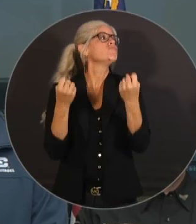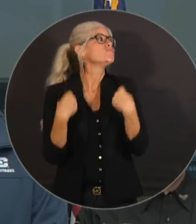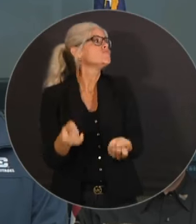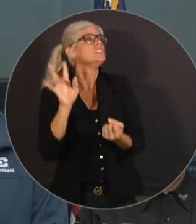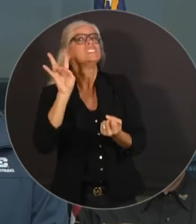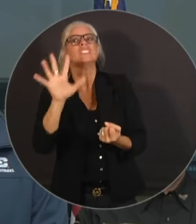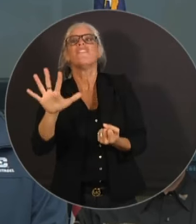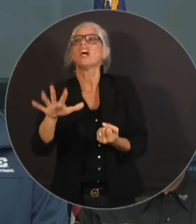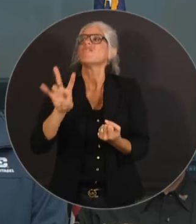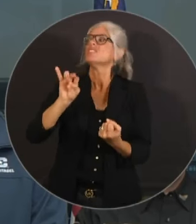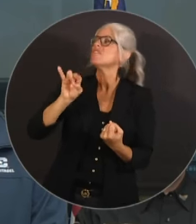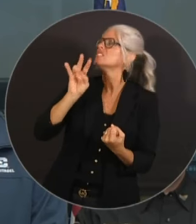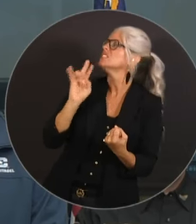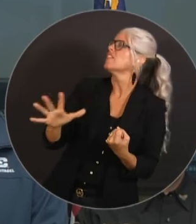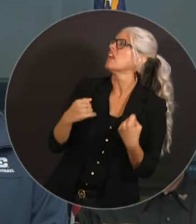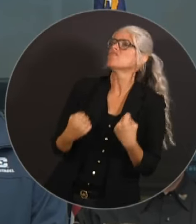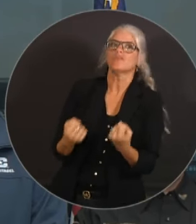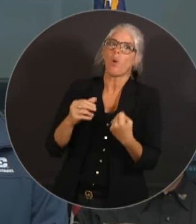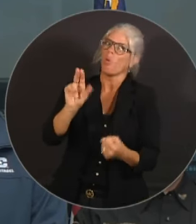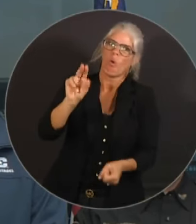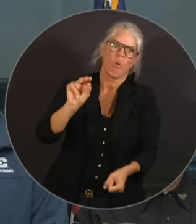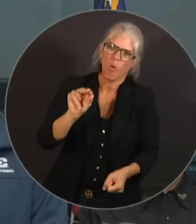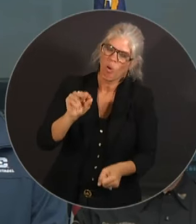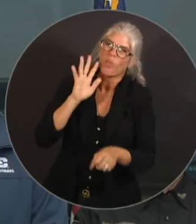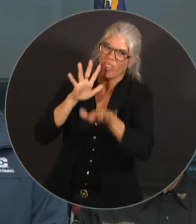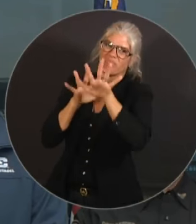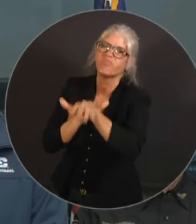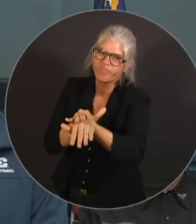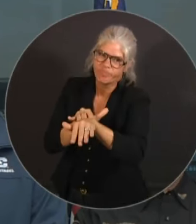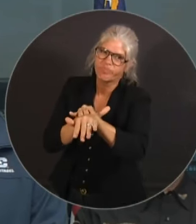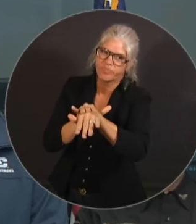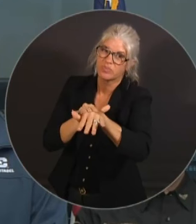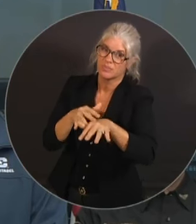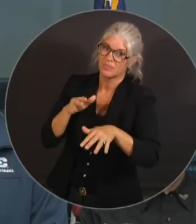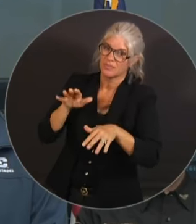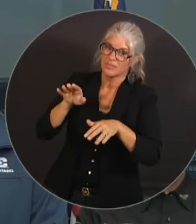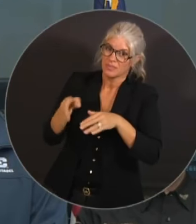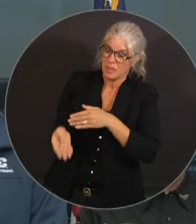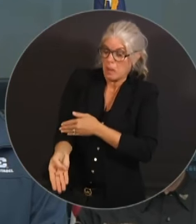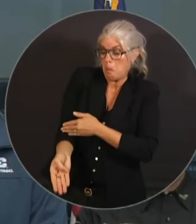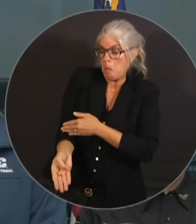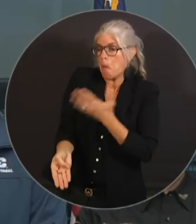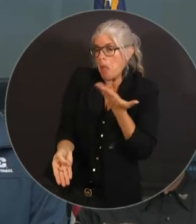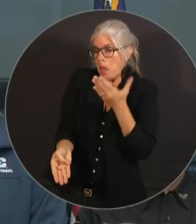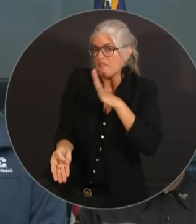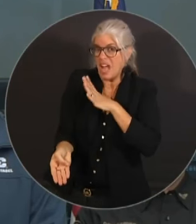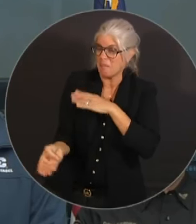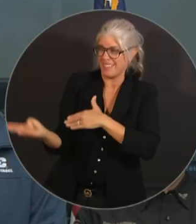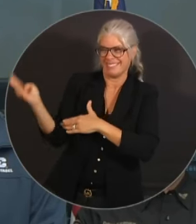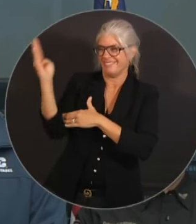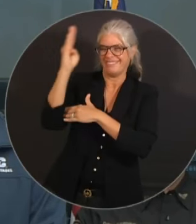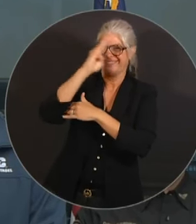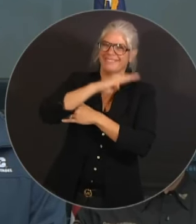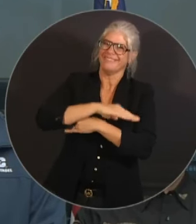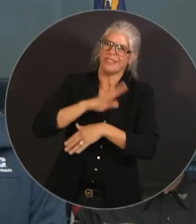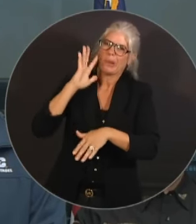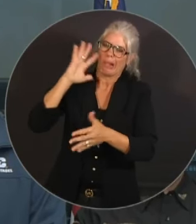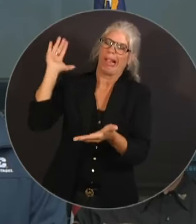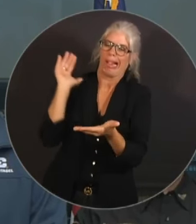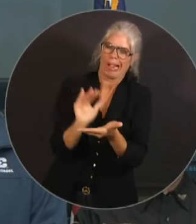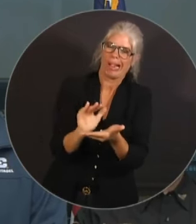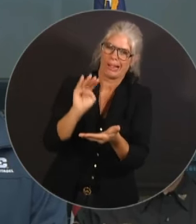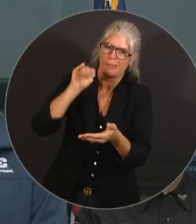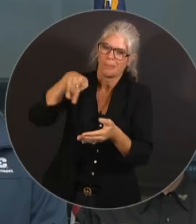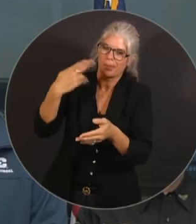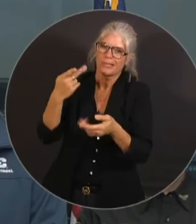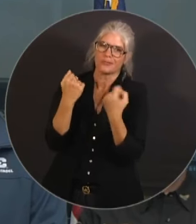now. You probably could have done that in the wee hours of this morning, but as we get back to normal, it is going to be a little slower. That's just the